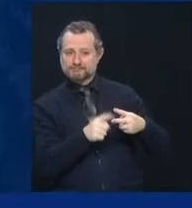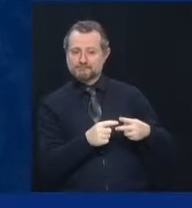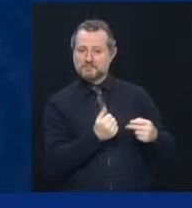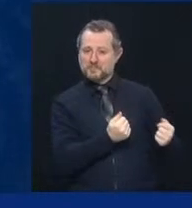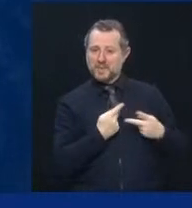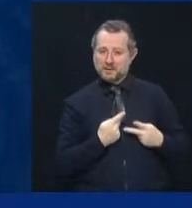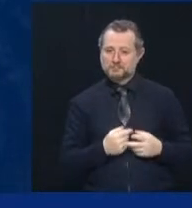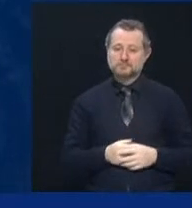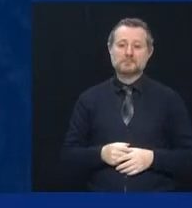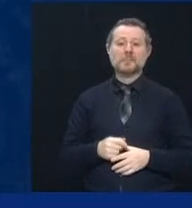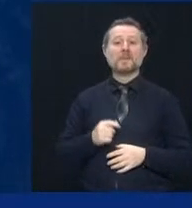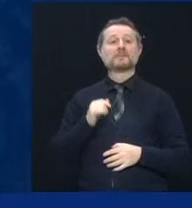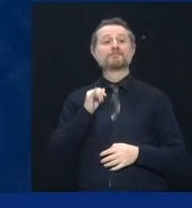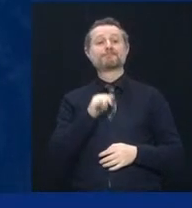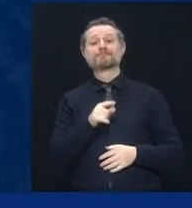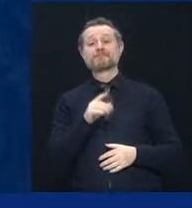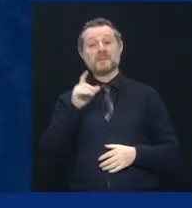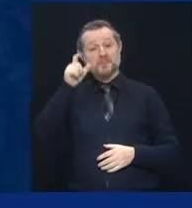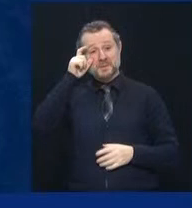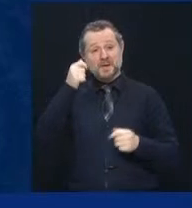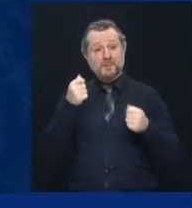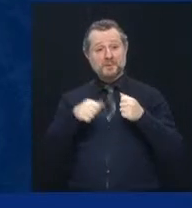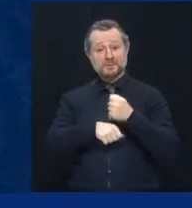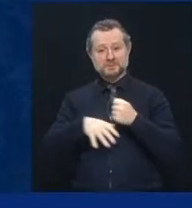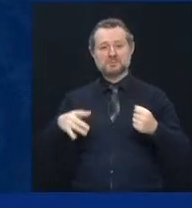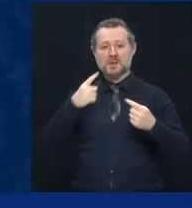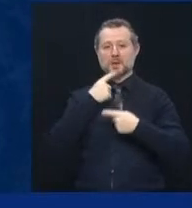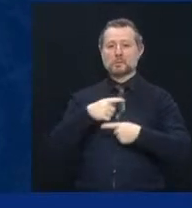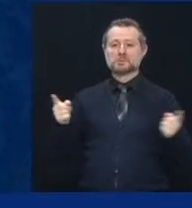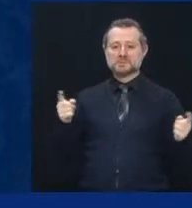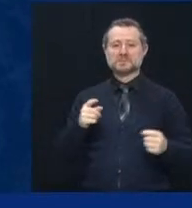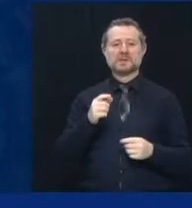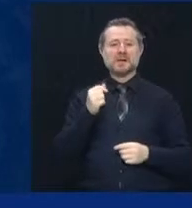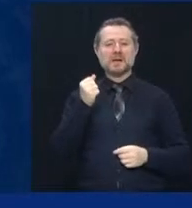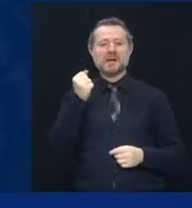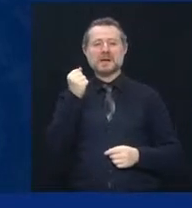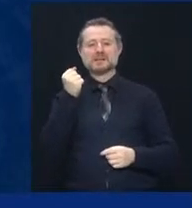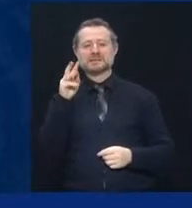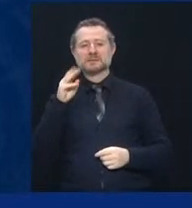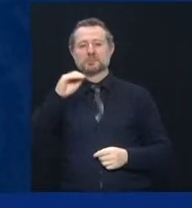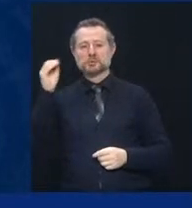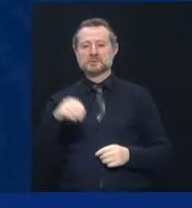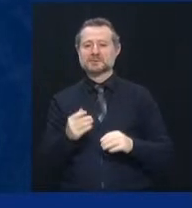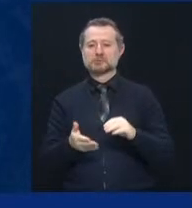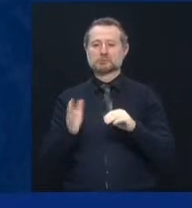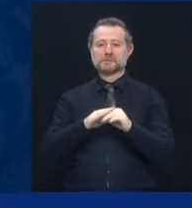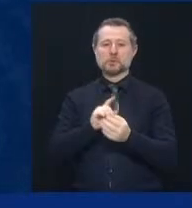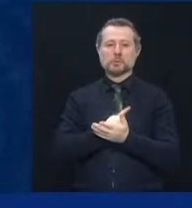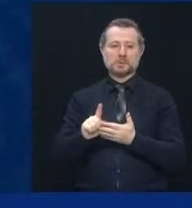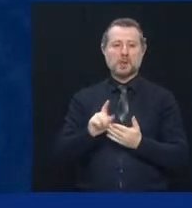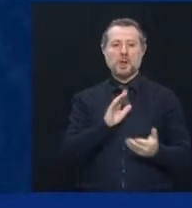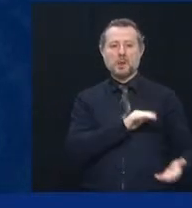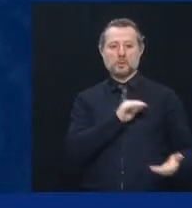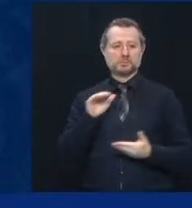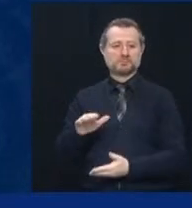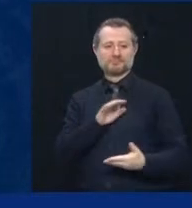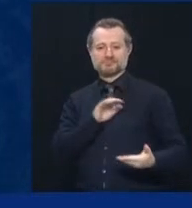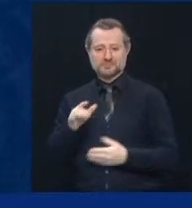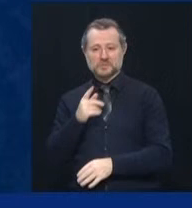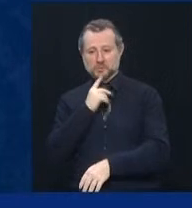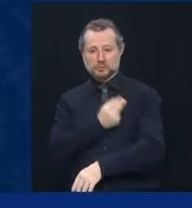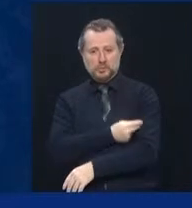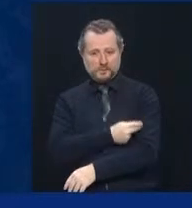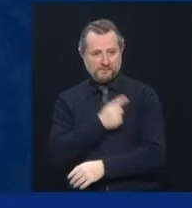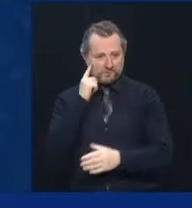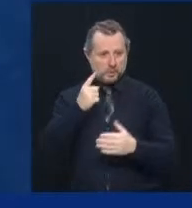The Biden administration also announced a 16% increase in our allocation, as I mentioned, for next